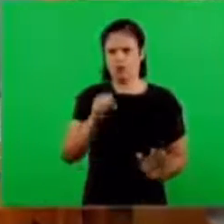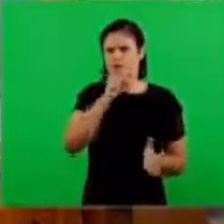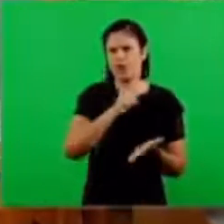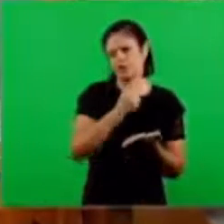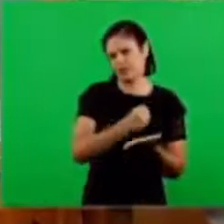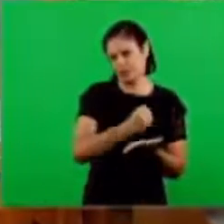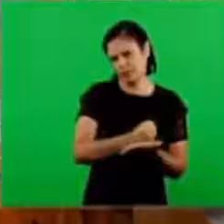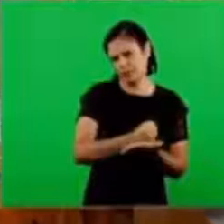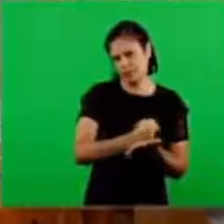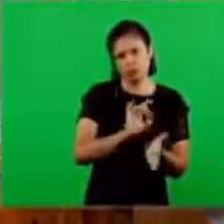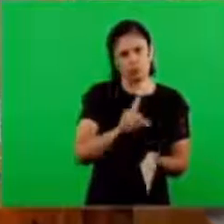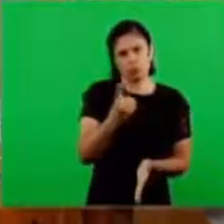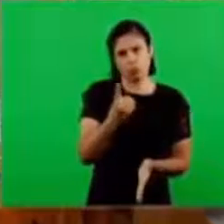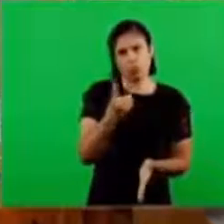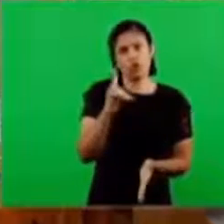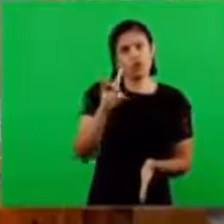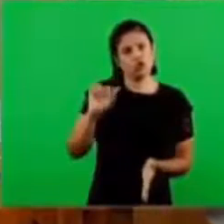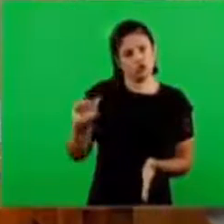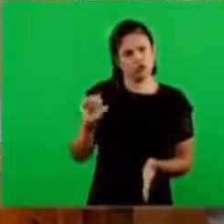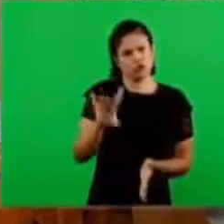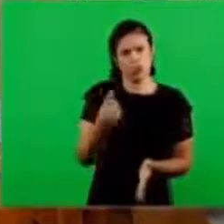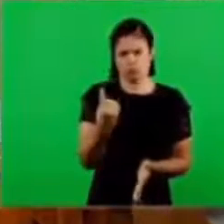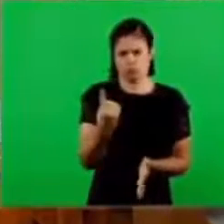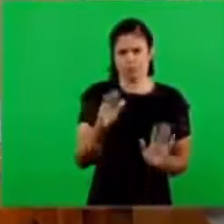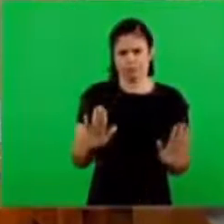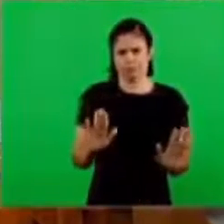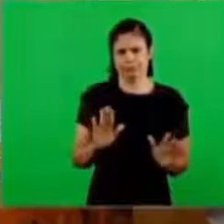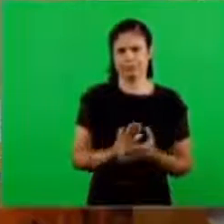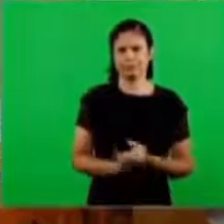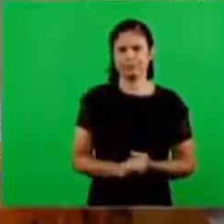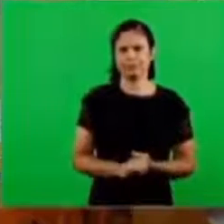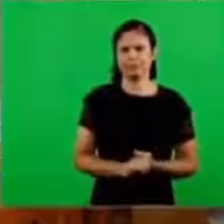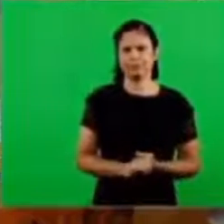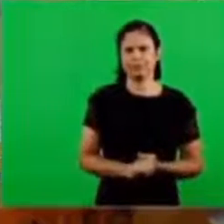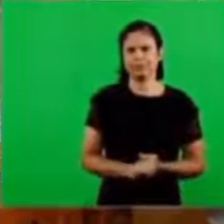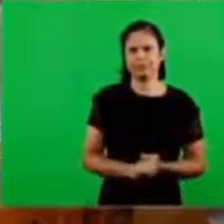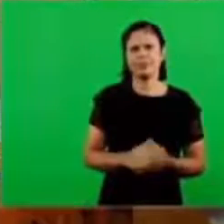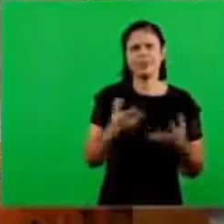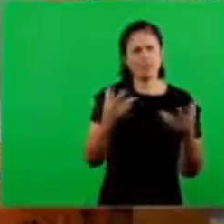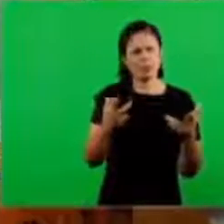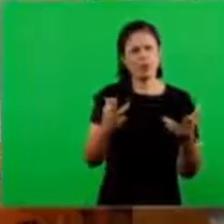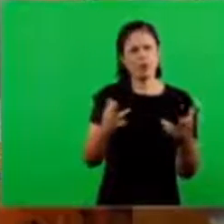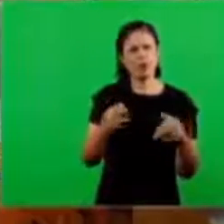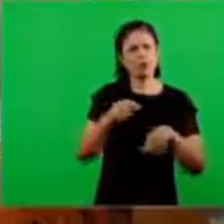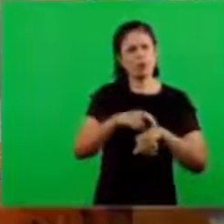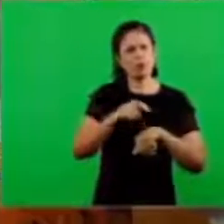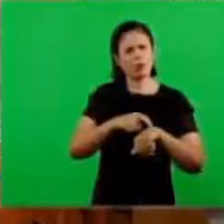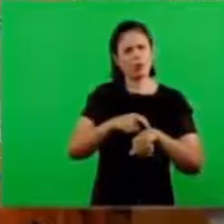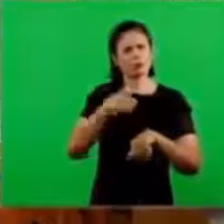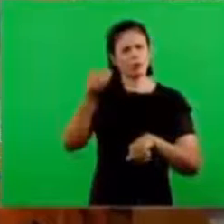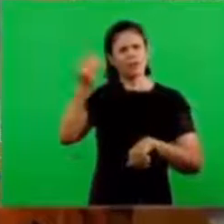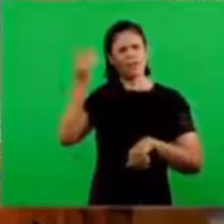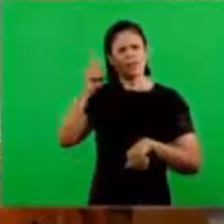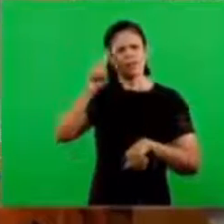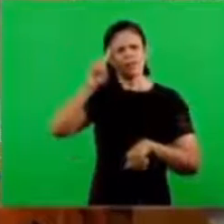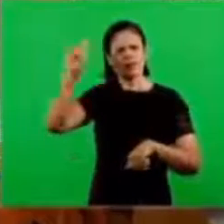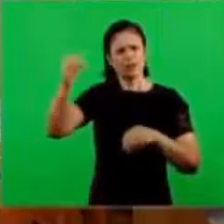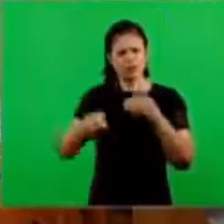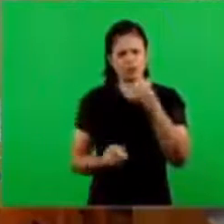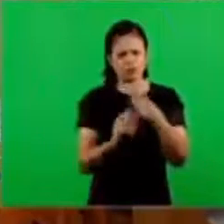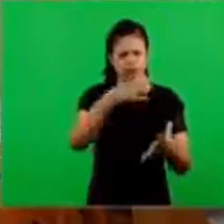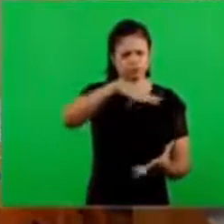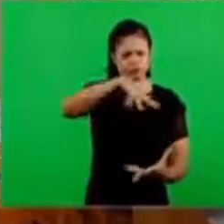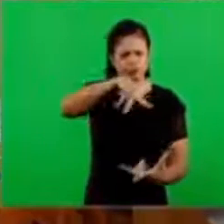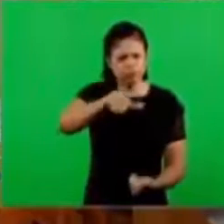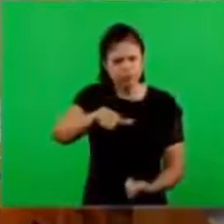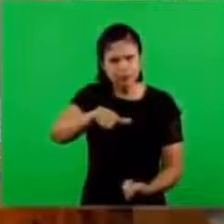word clearly, simple, says, when the Lord finished his creative work, he